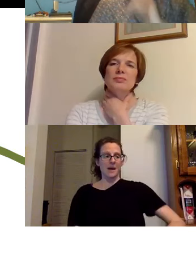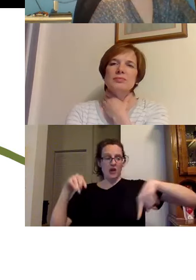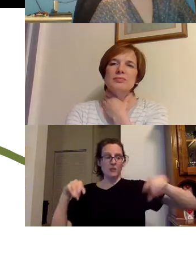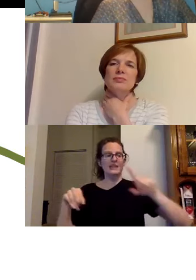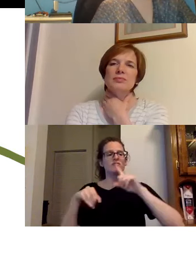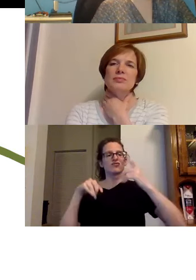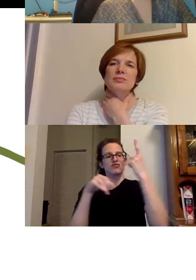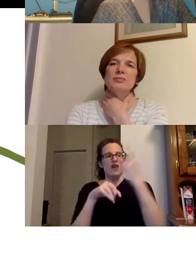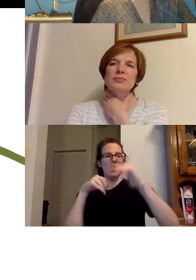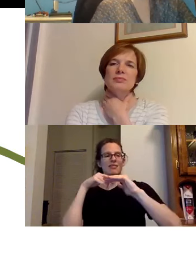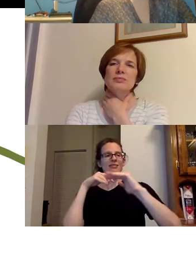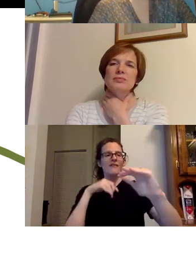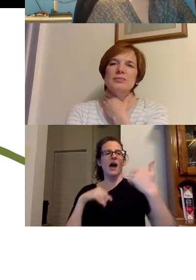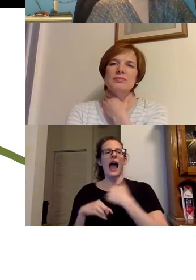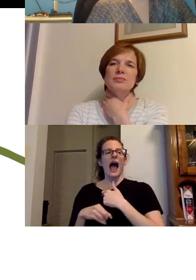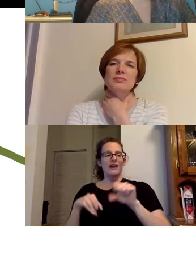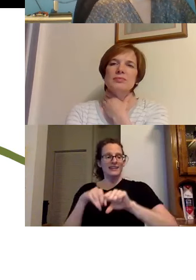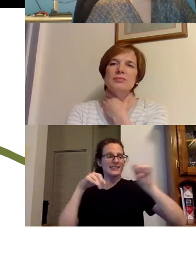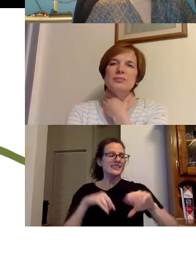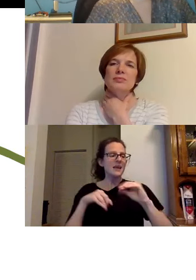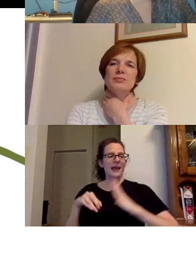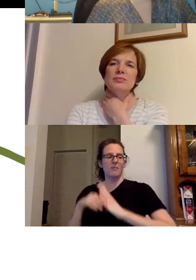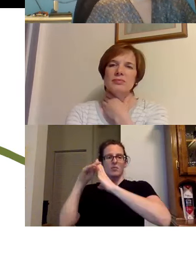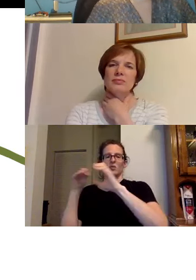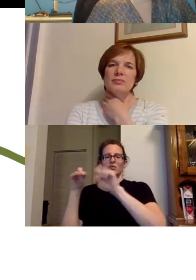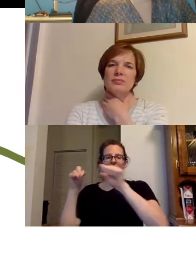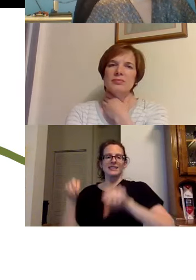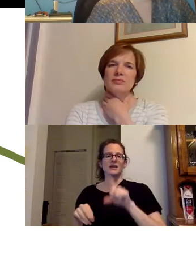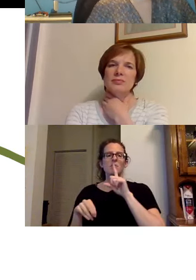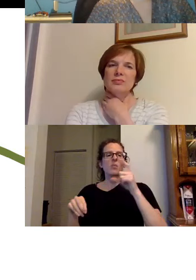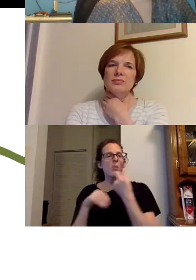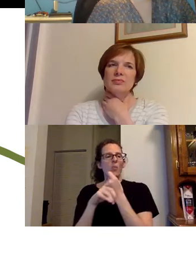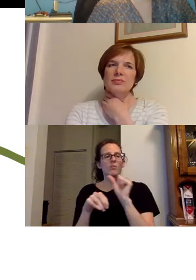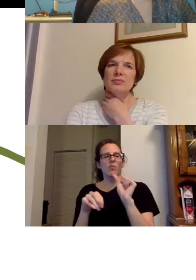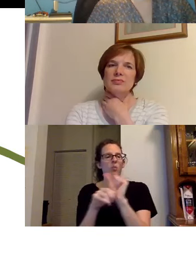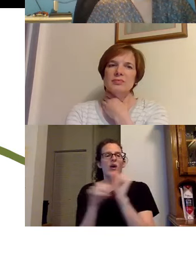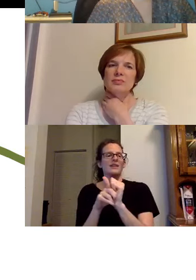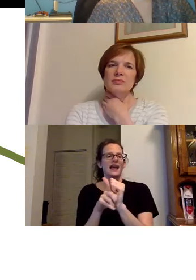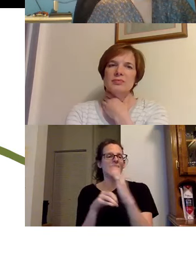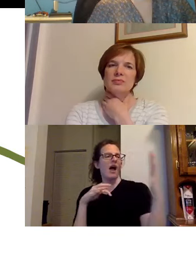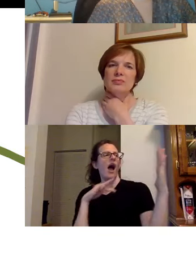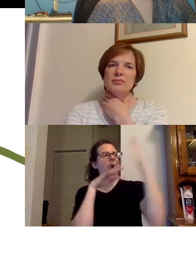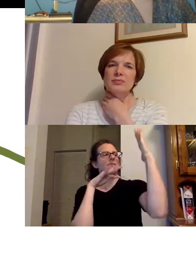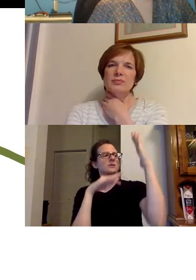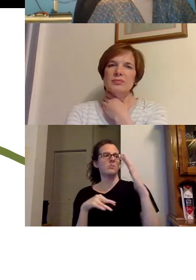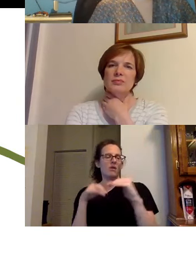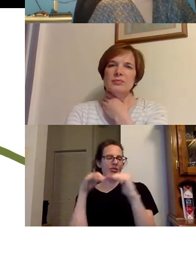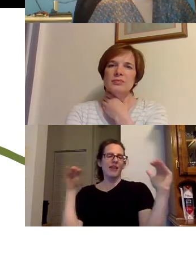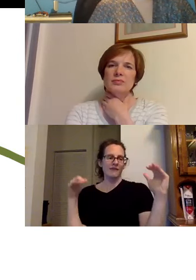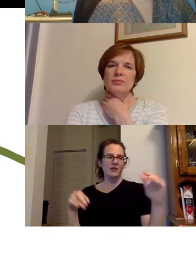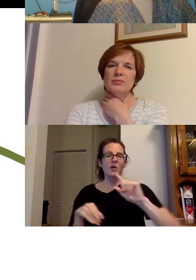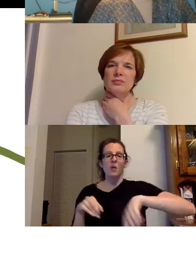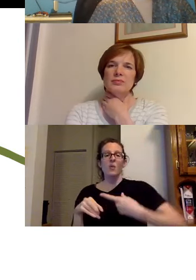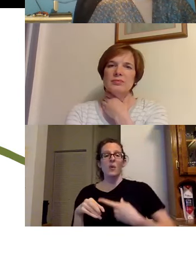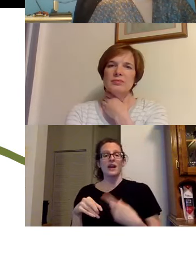immune systems work at a much more optimal level. They just work so much better. When two